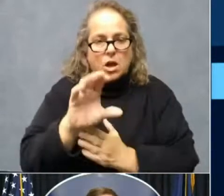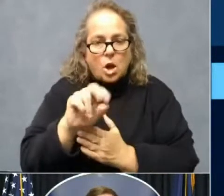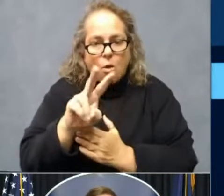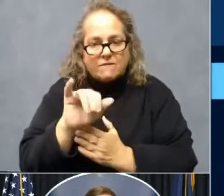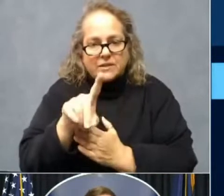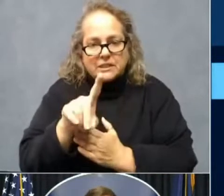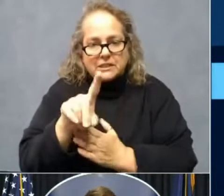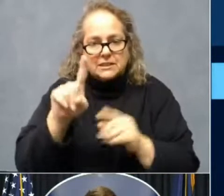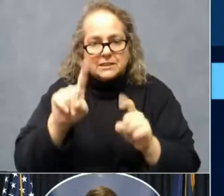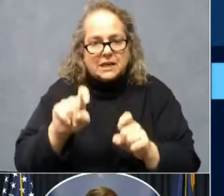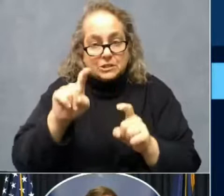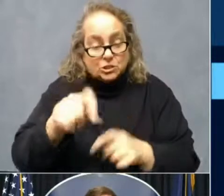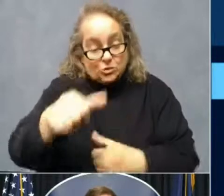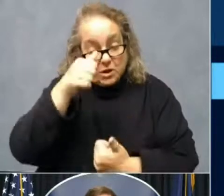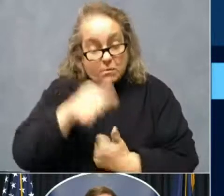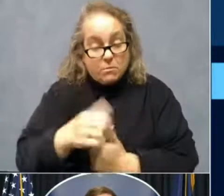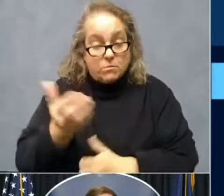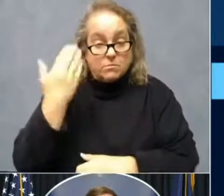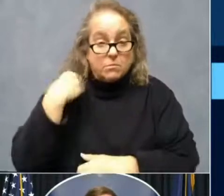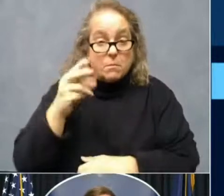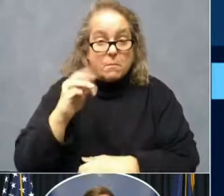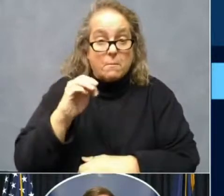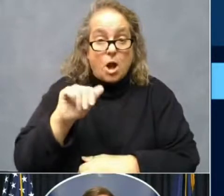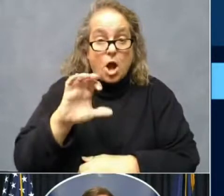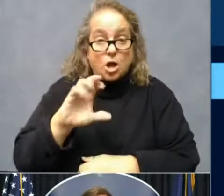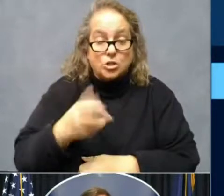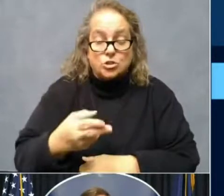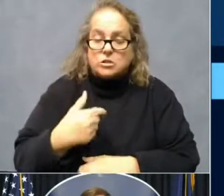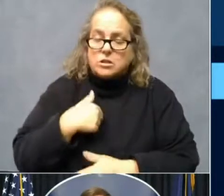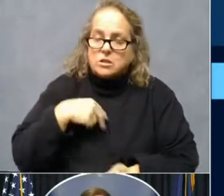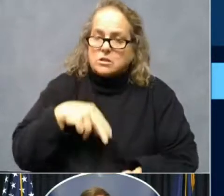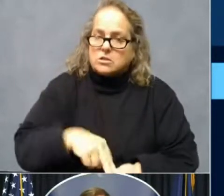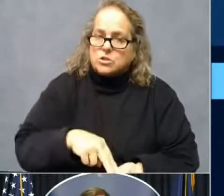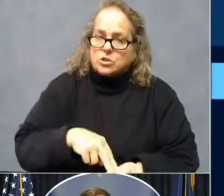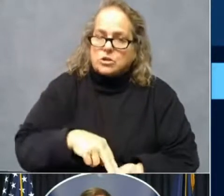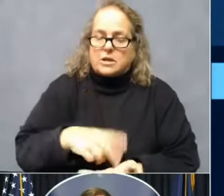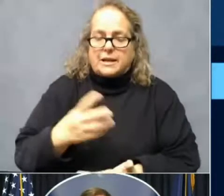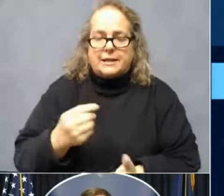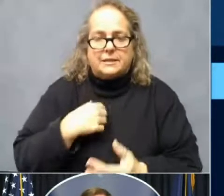know how many days I stood right here and said,